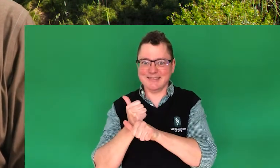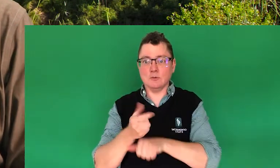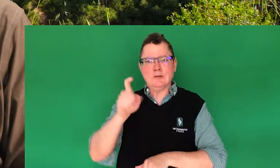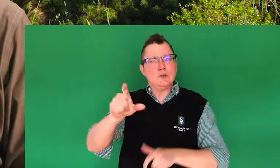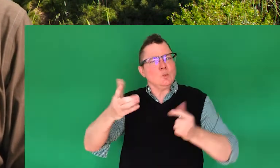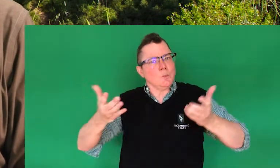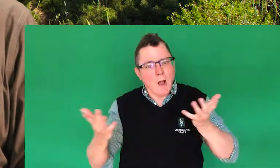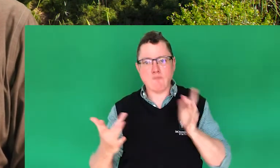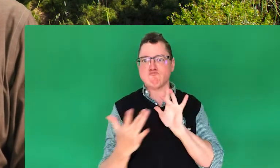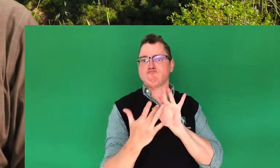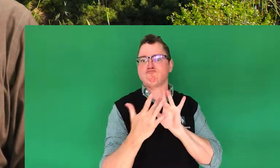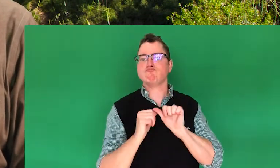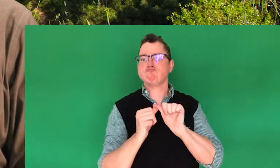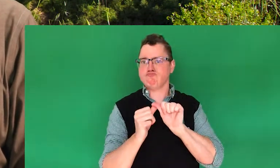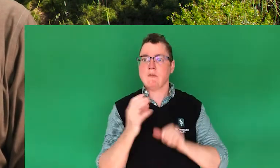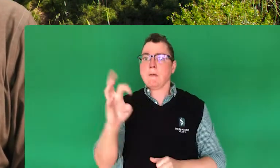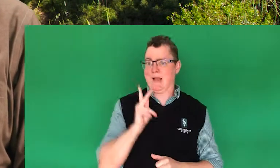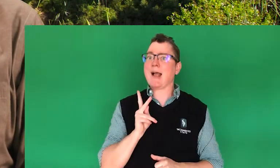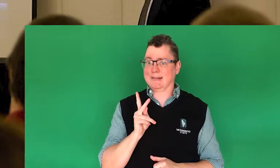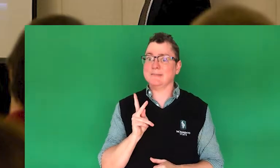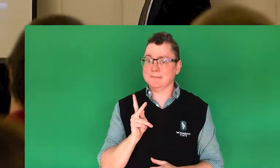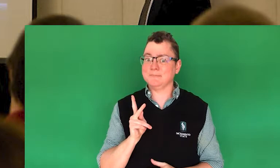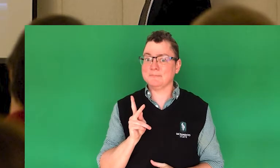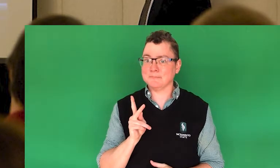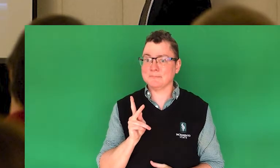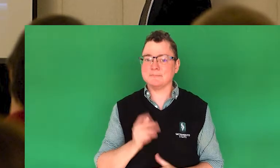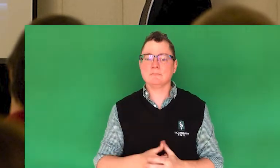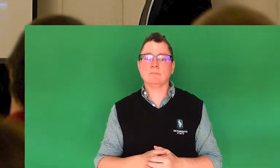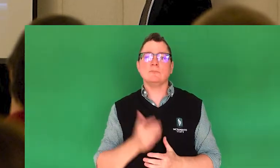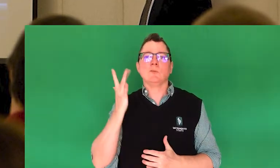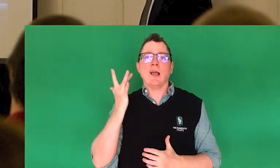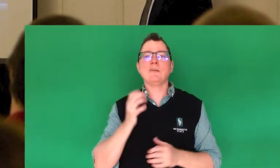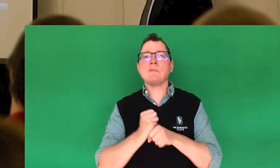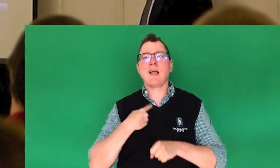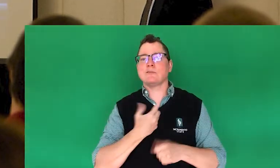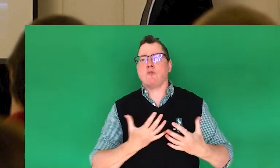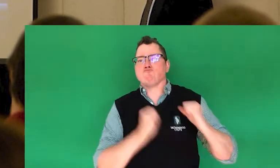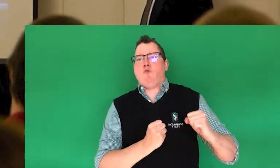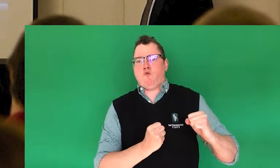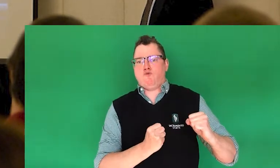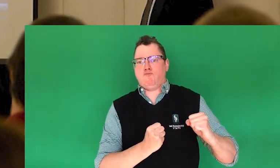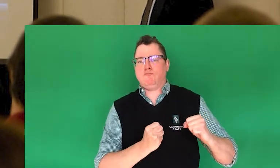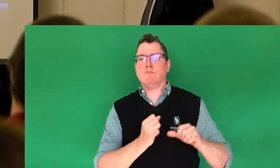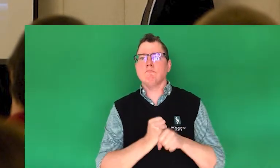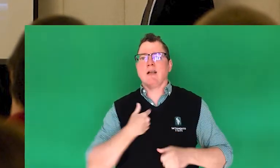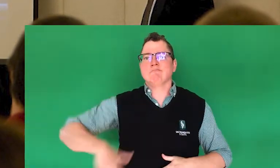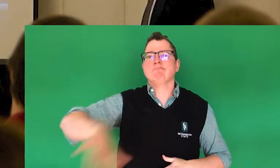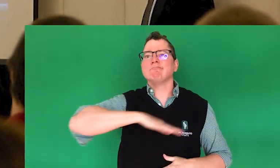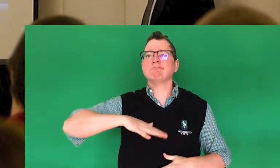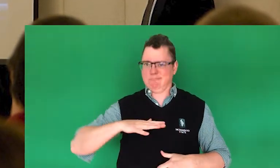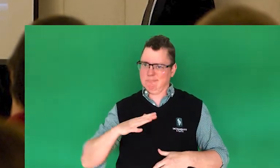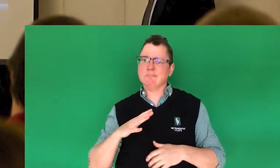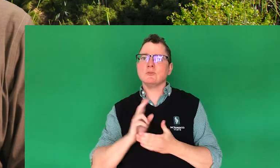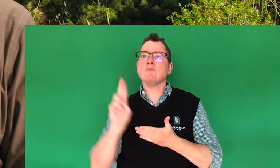and now you will be an alumni, and you need to come back and stay connected, because that's what